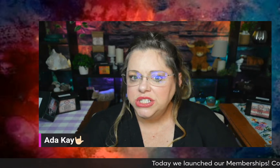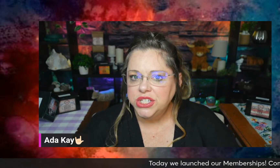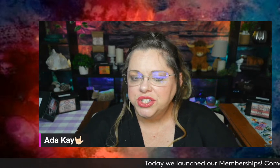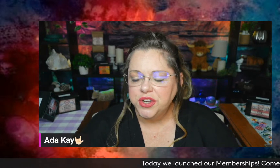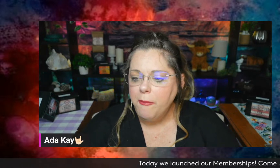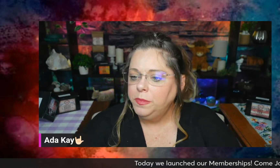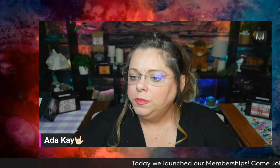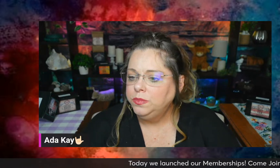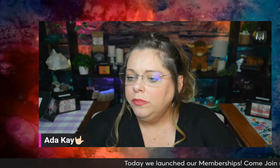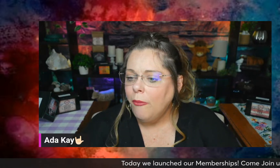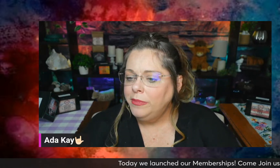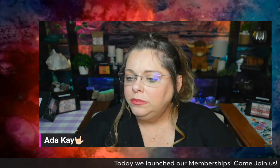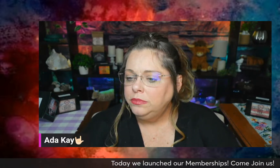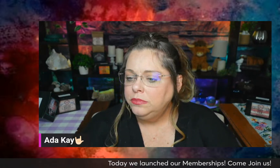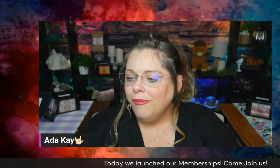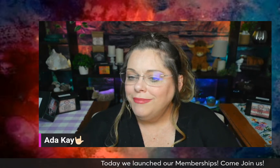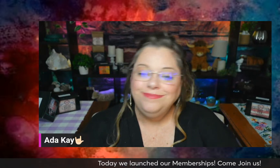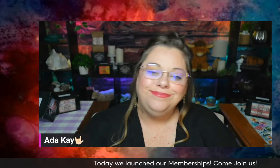things in his system.